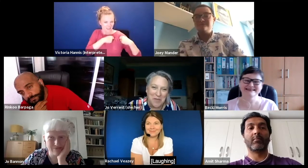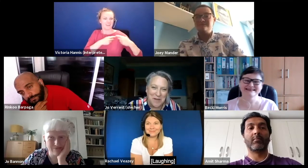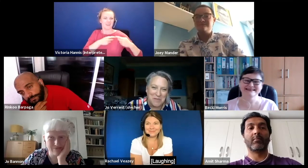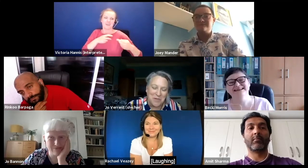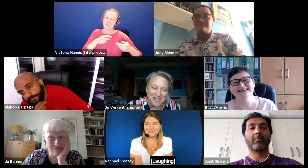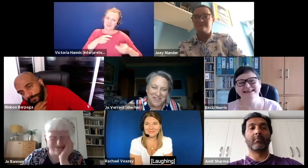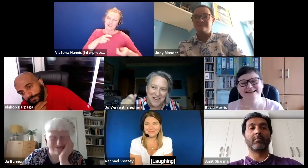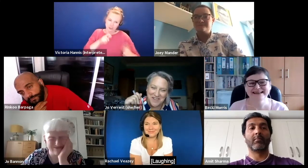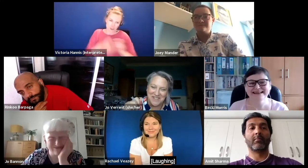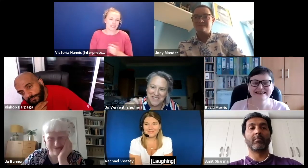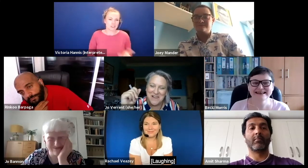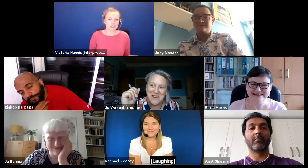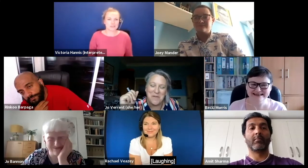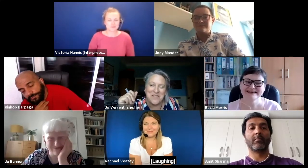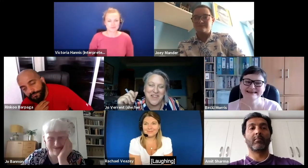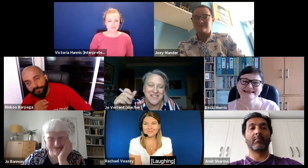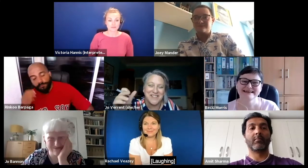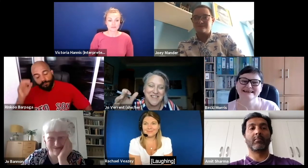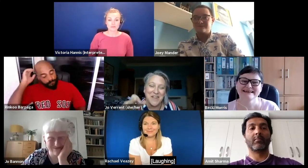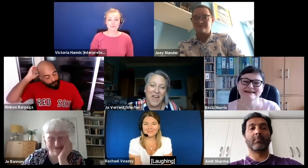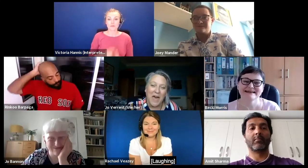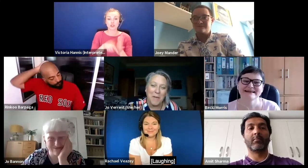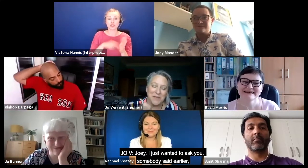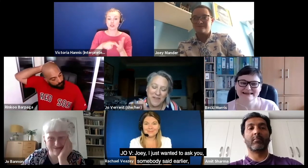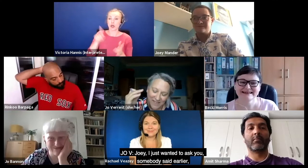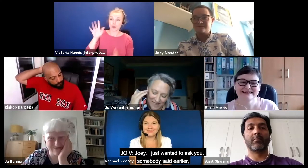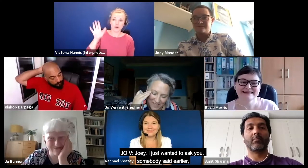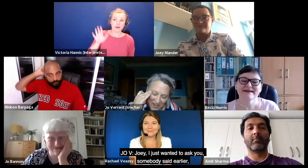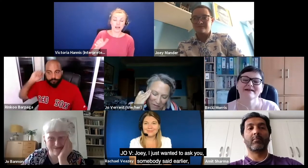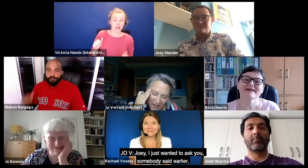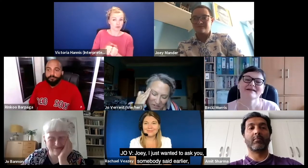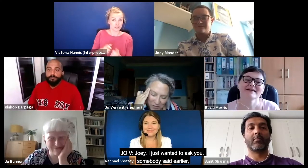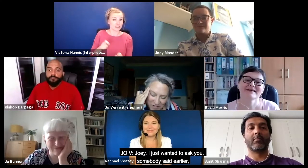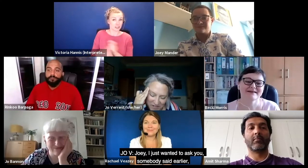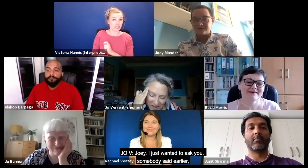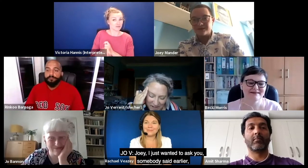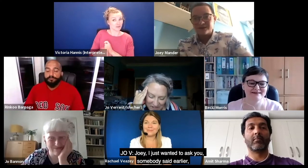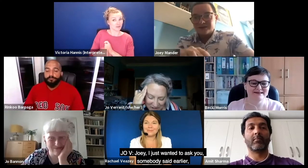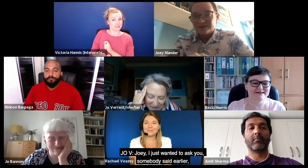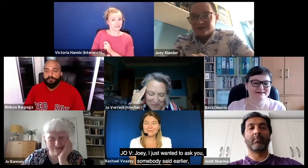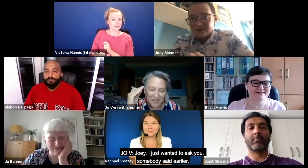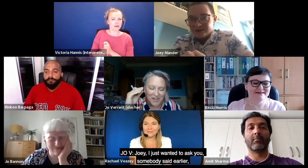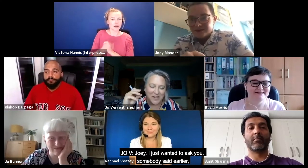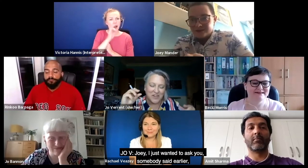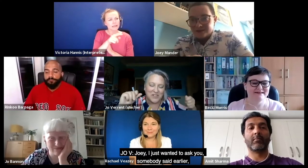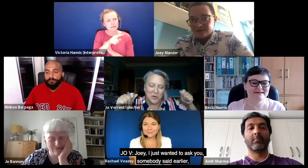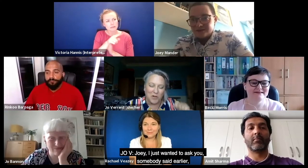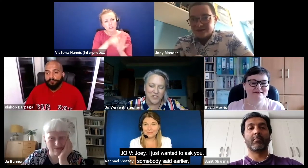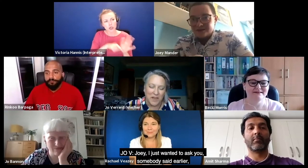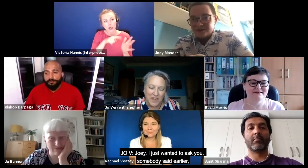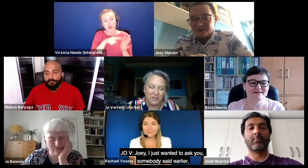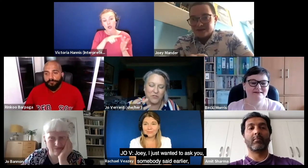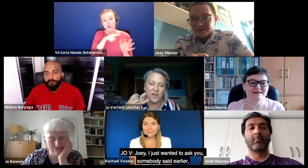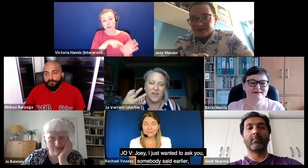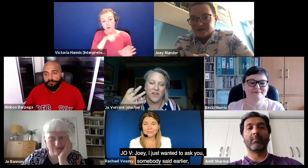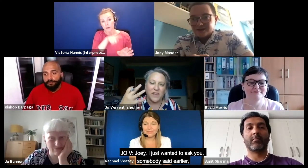Five other people need to do a little bit of changing too. Joey, I just wanted to ask